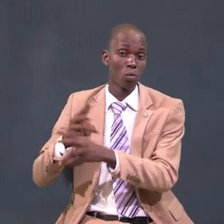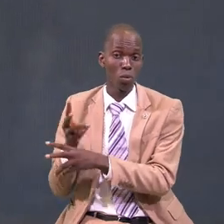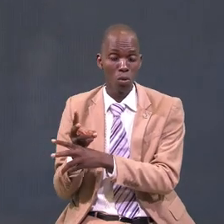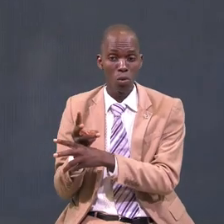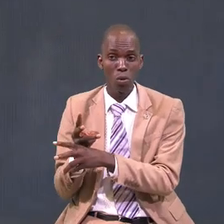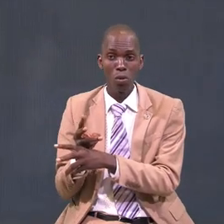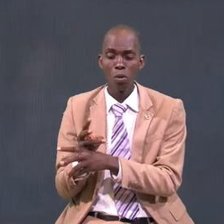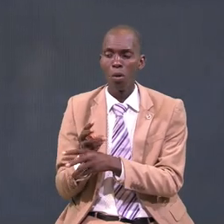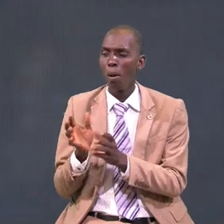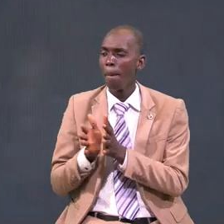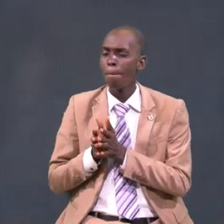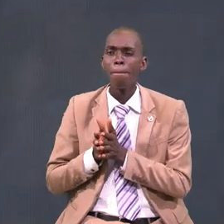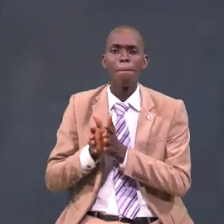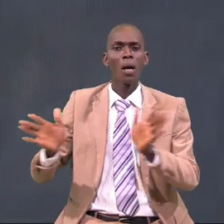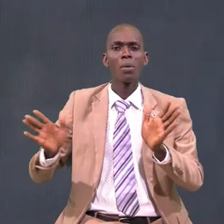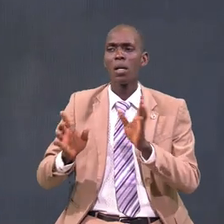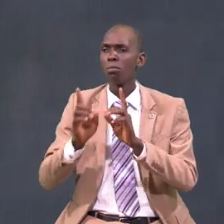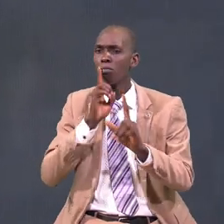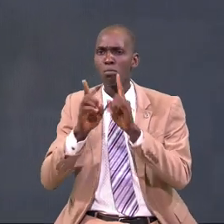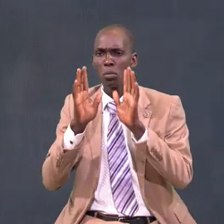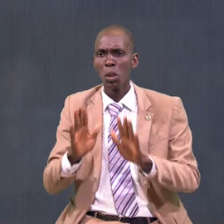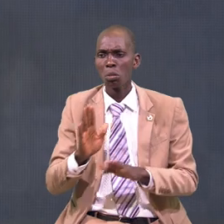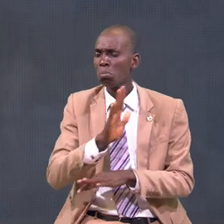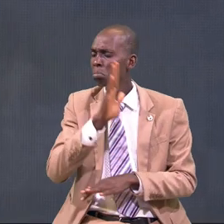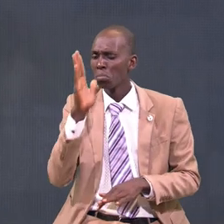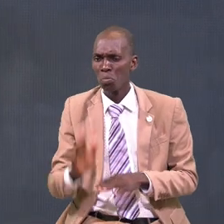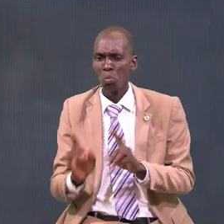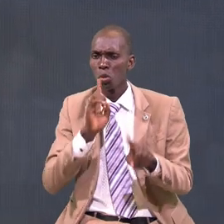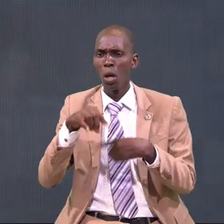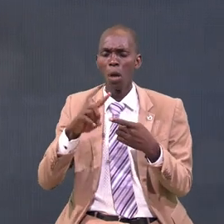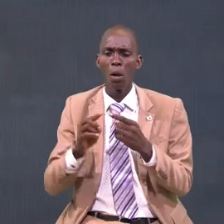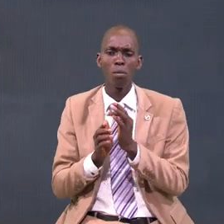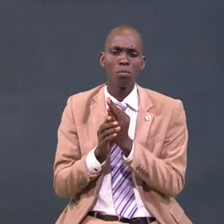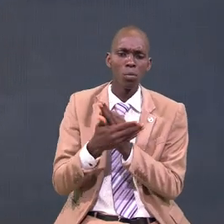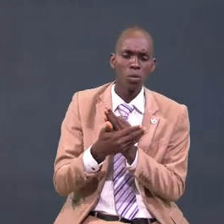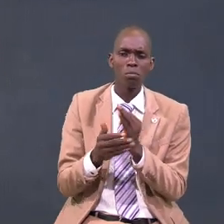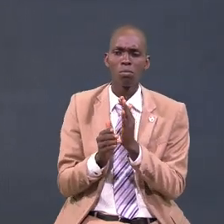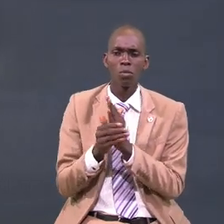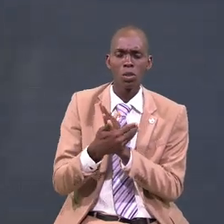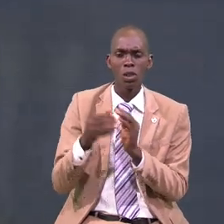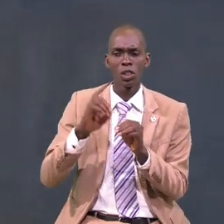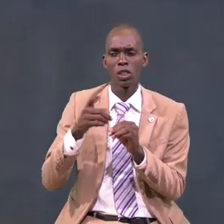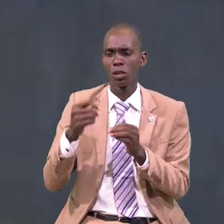public speakers do not mention fornication, adultery in the public.